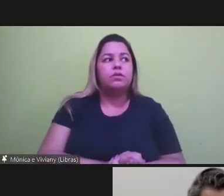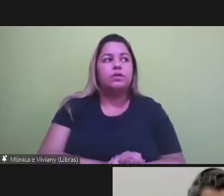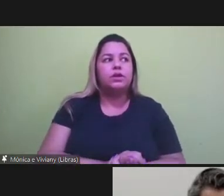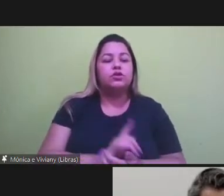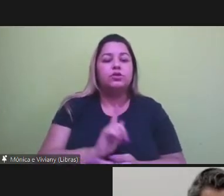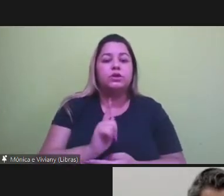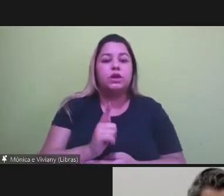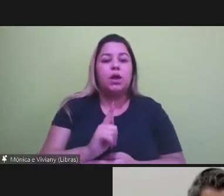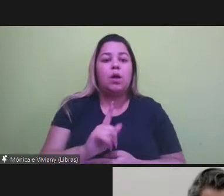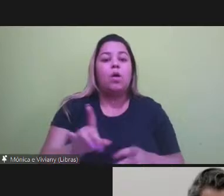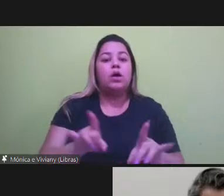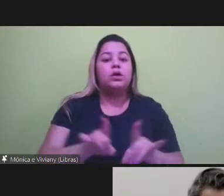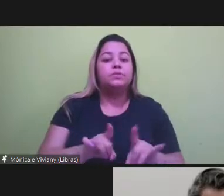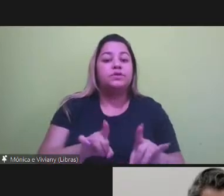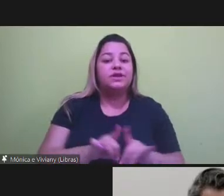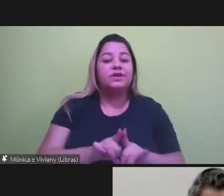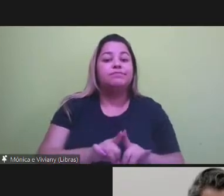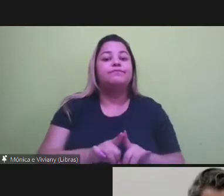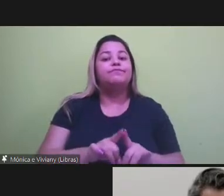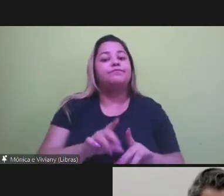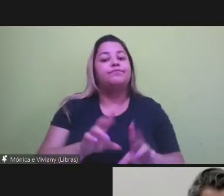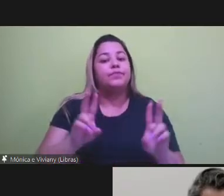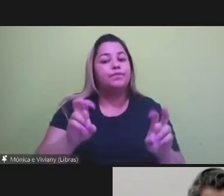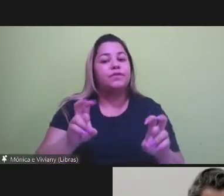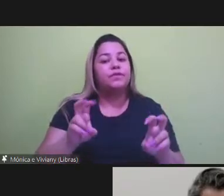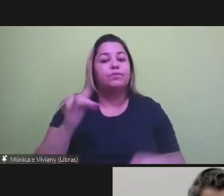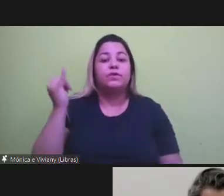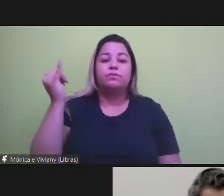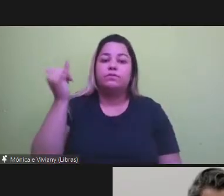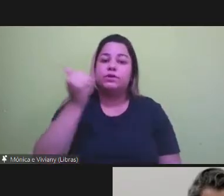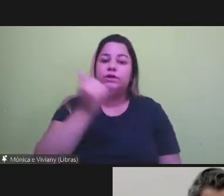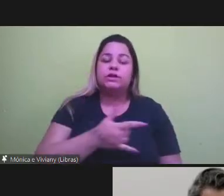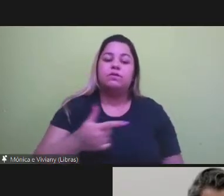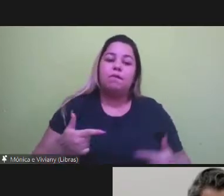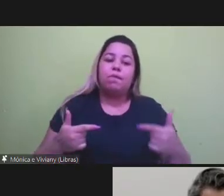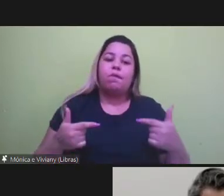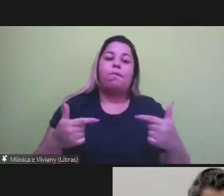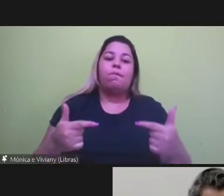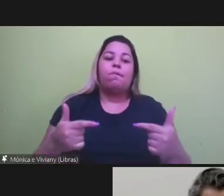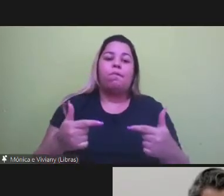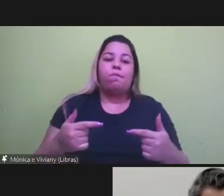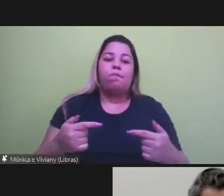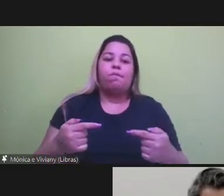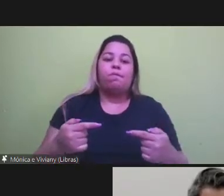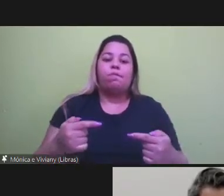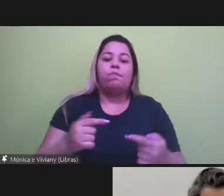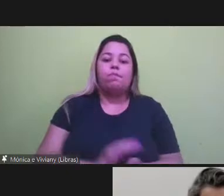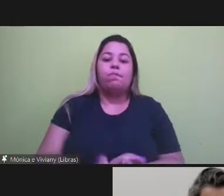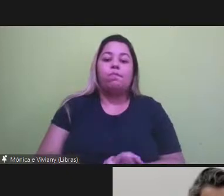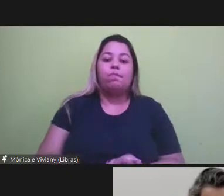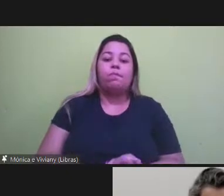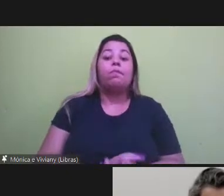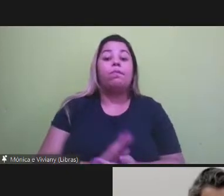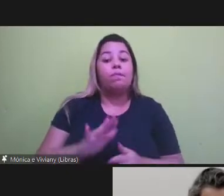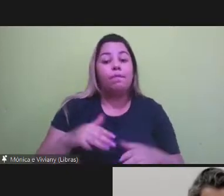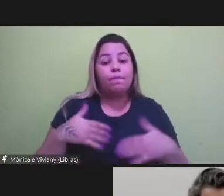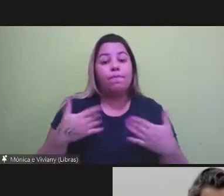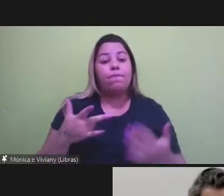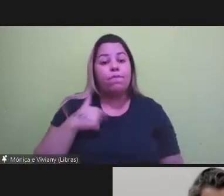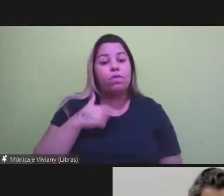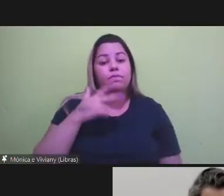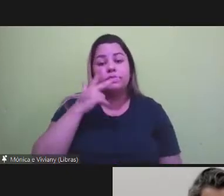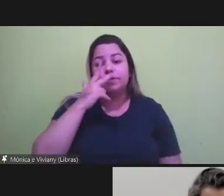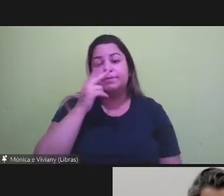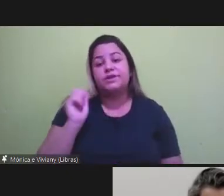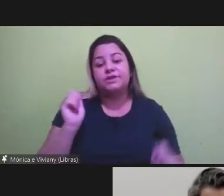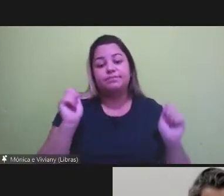understand the importance of putting this within the theme, than to speak about challenges. So I